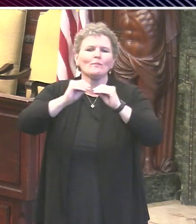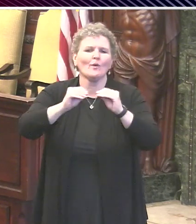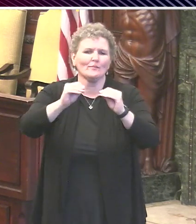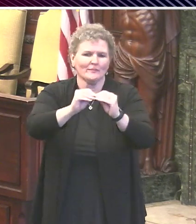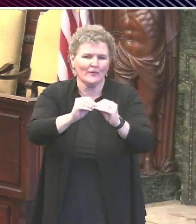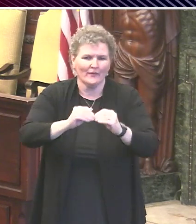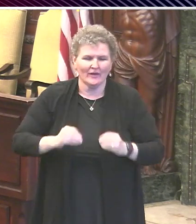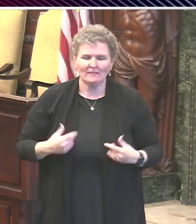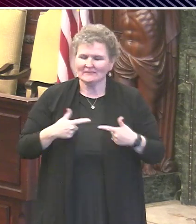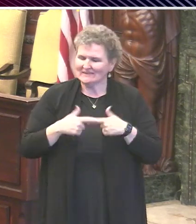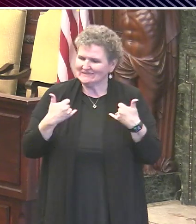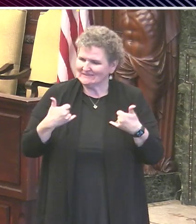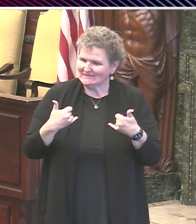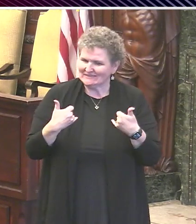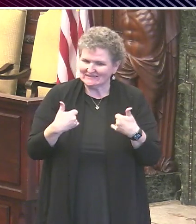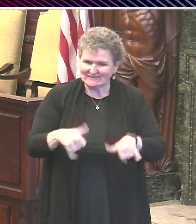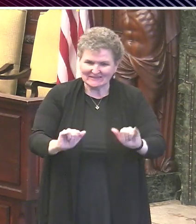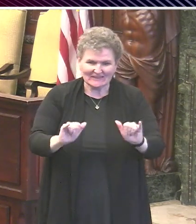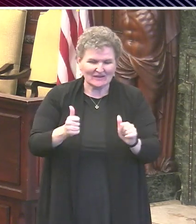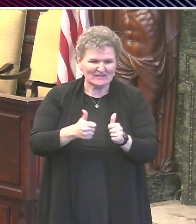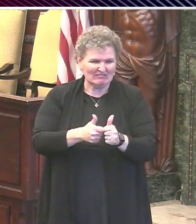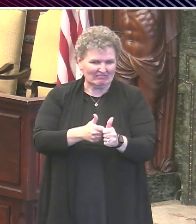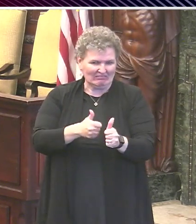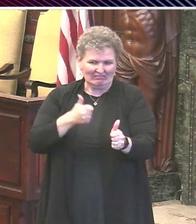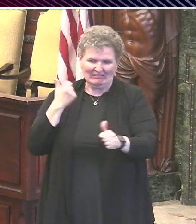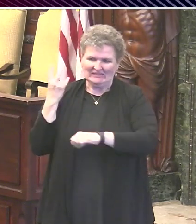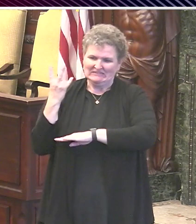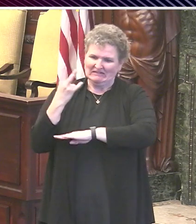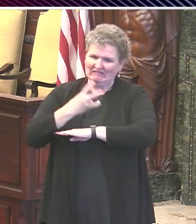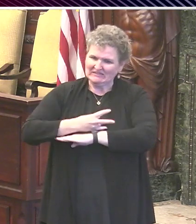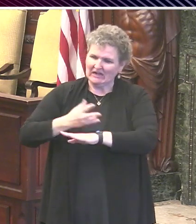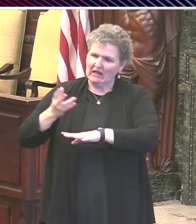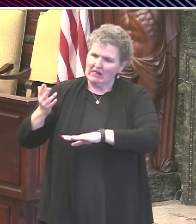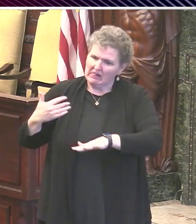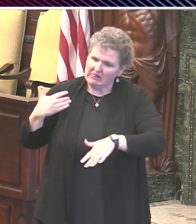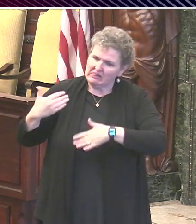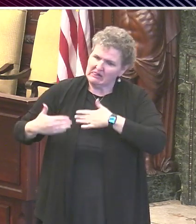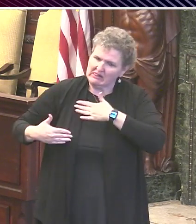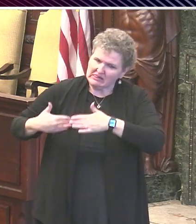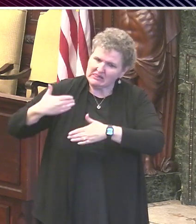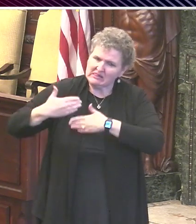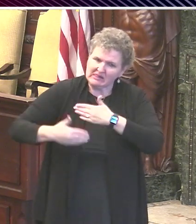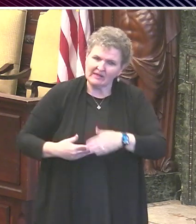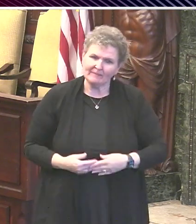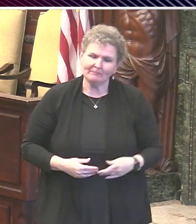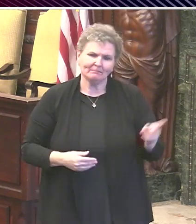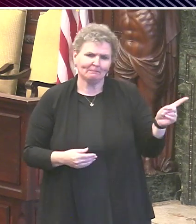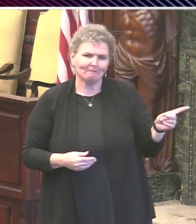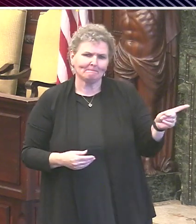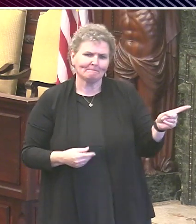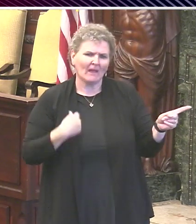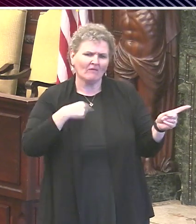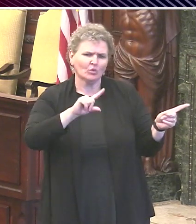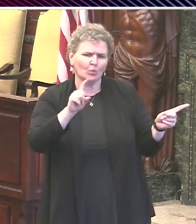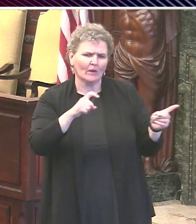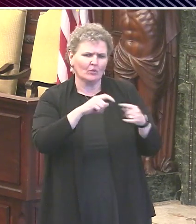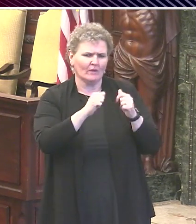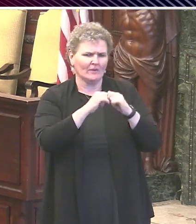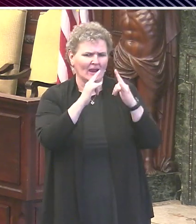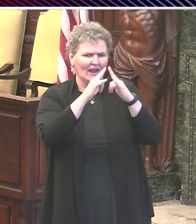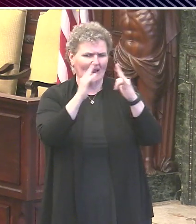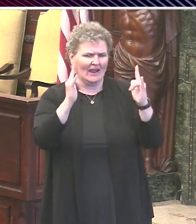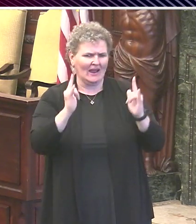would suggest. Thank you, Doctor. I do have some questions about the camp as well. Is that for